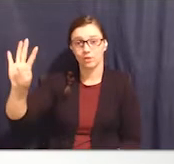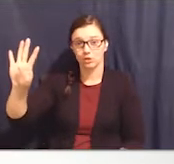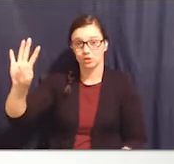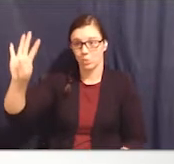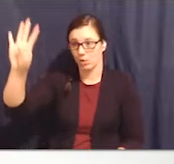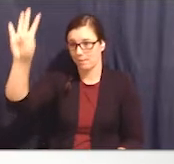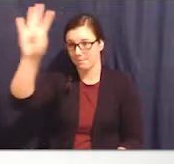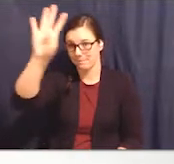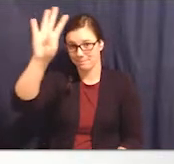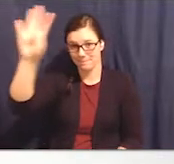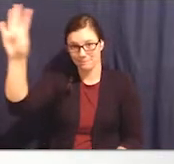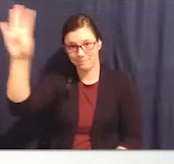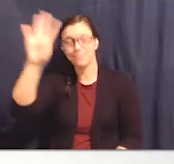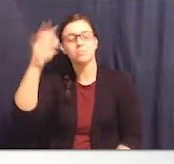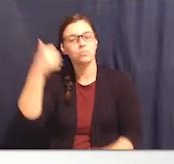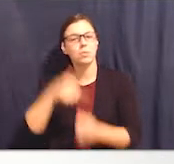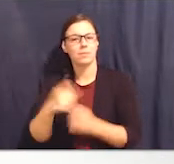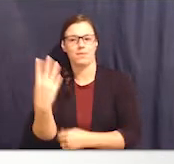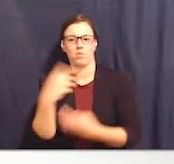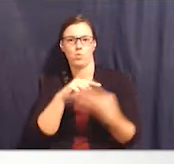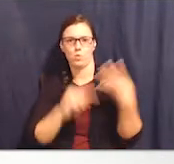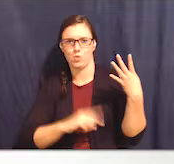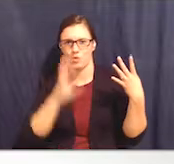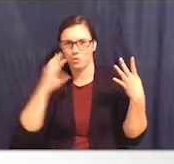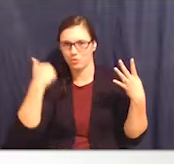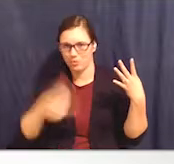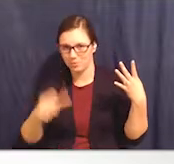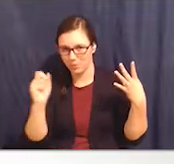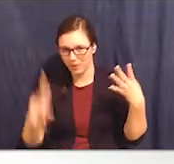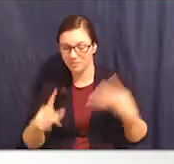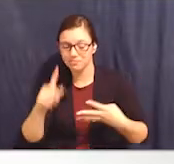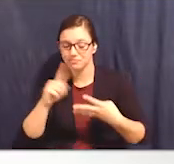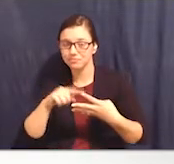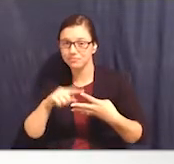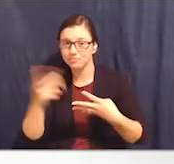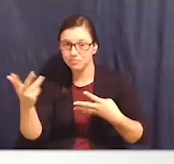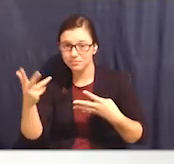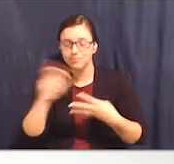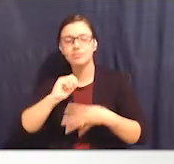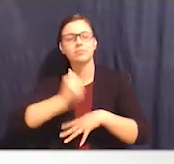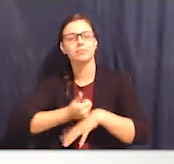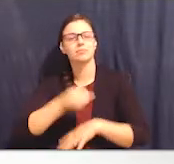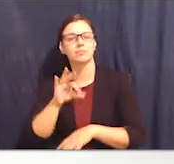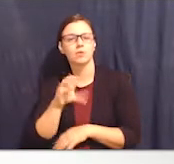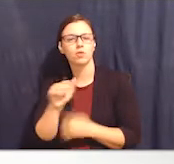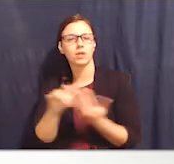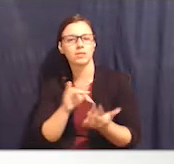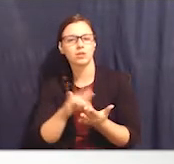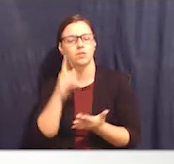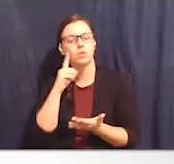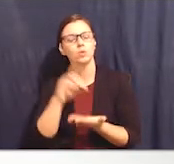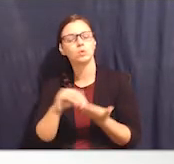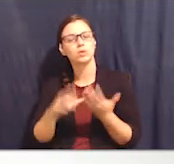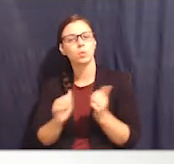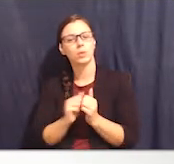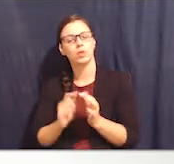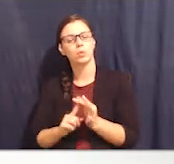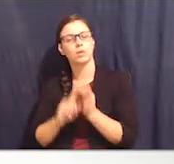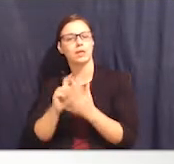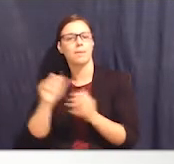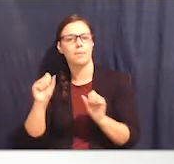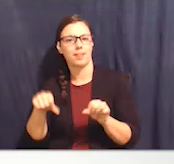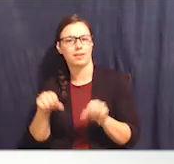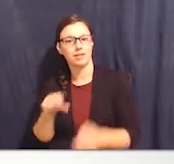with federal CTP, which is Comprehensive Transition and Post-Secondary, or